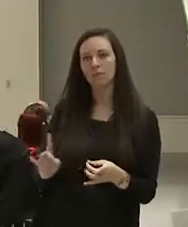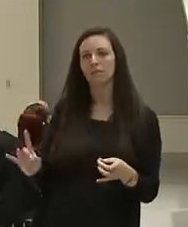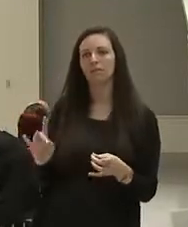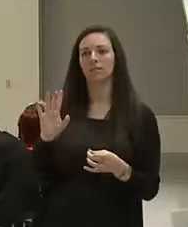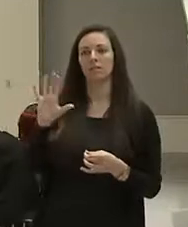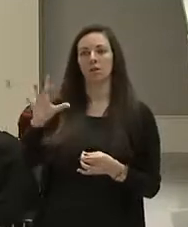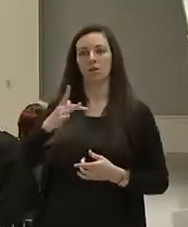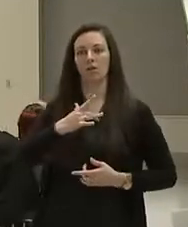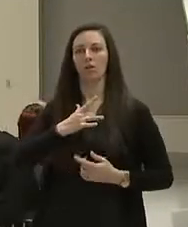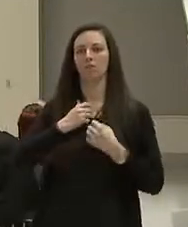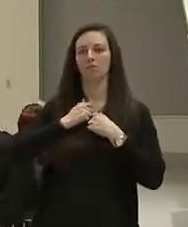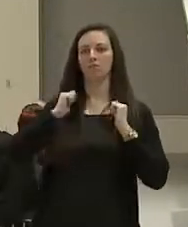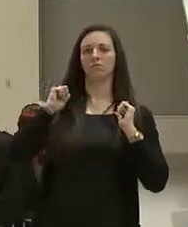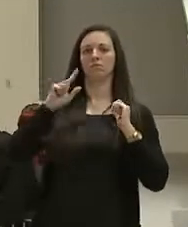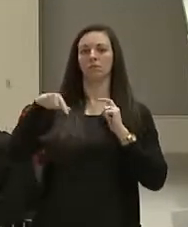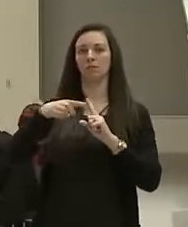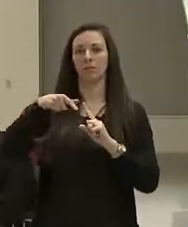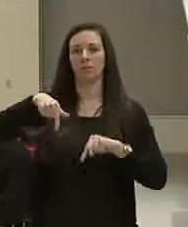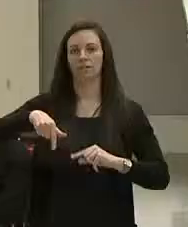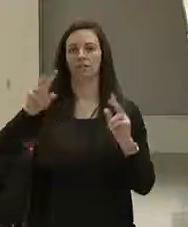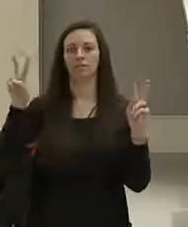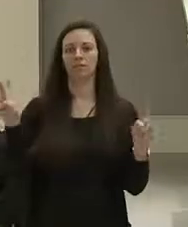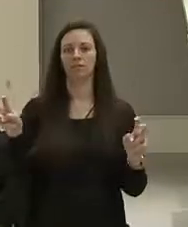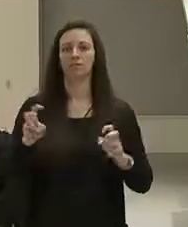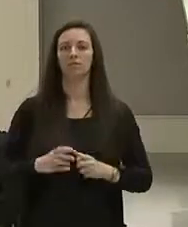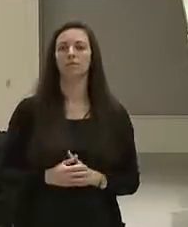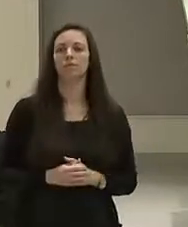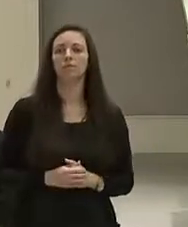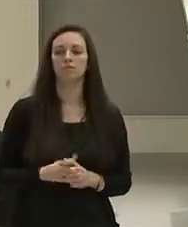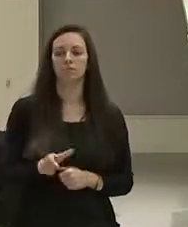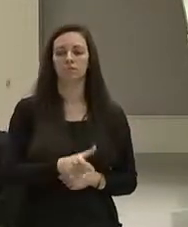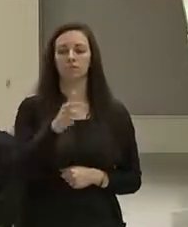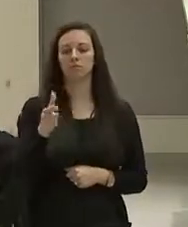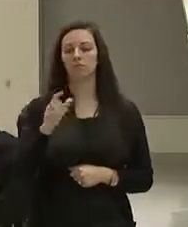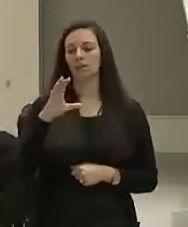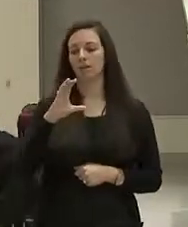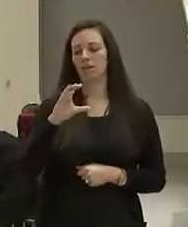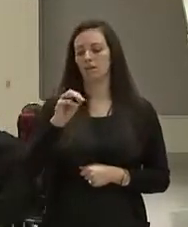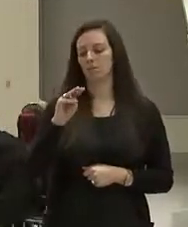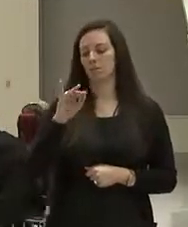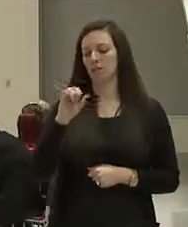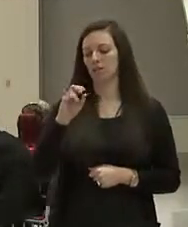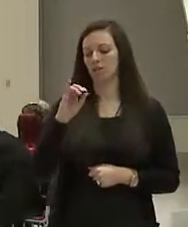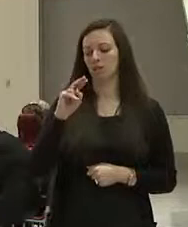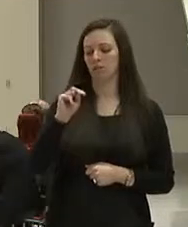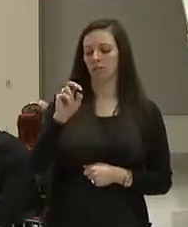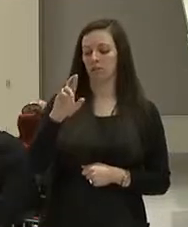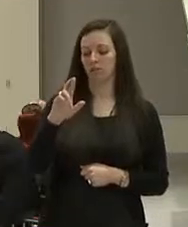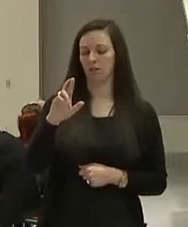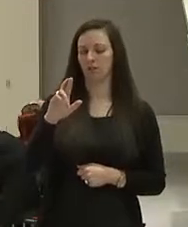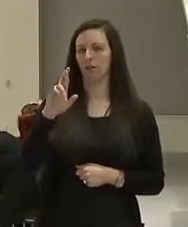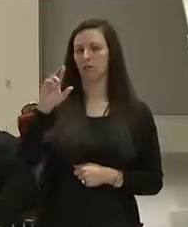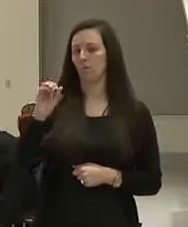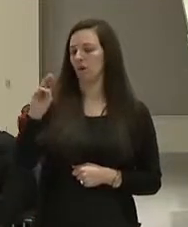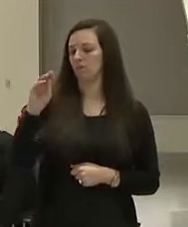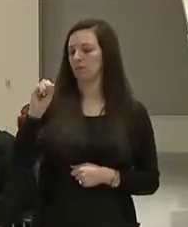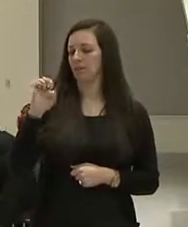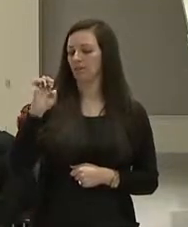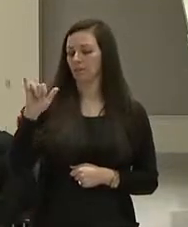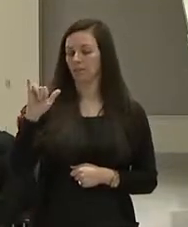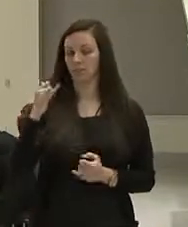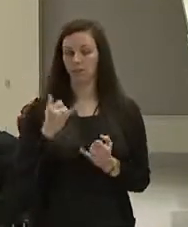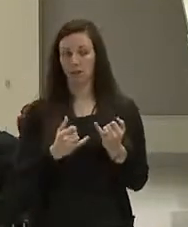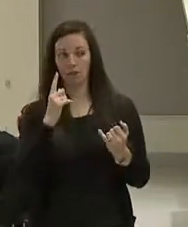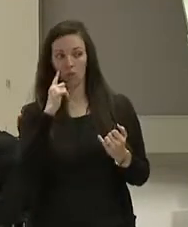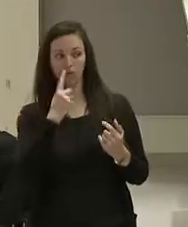heartfeltness about it as well, too. Commissioner Ramsey, some final thoughts from you. Thank you.